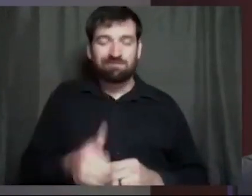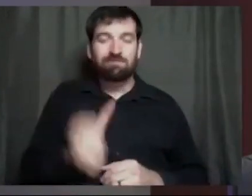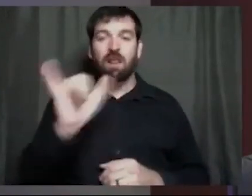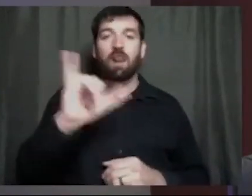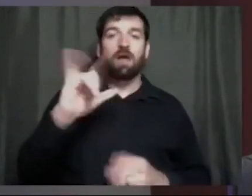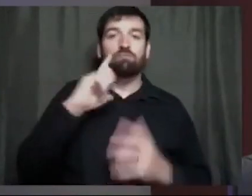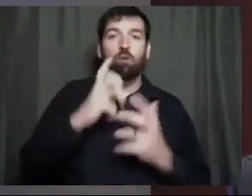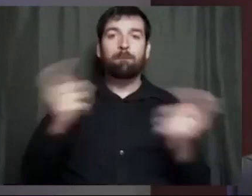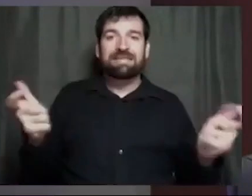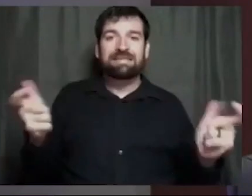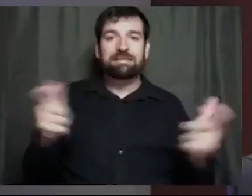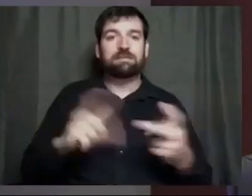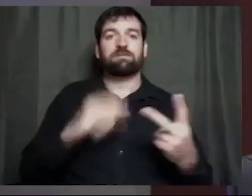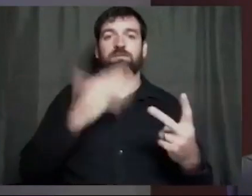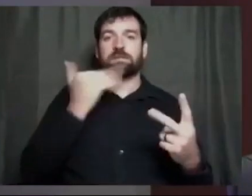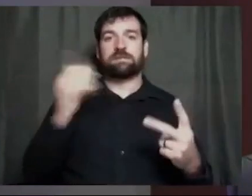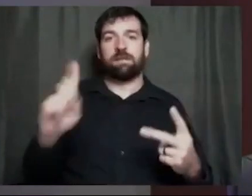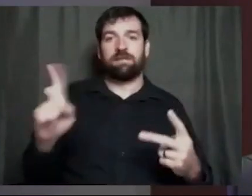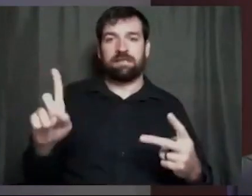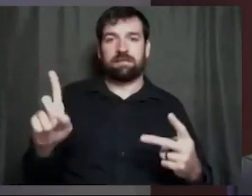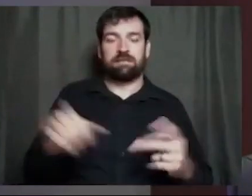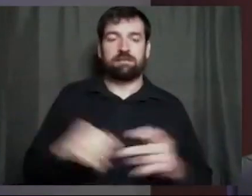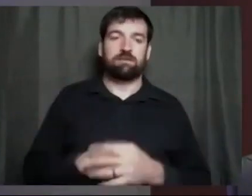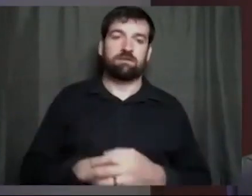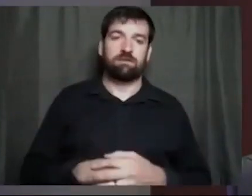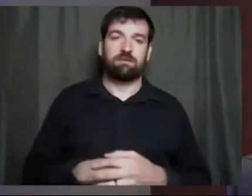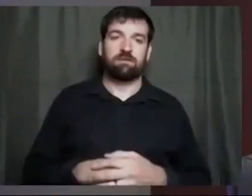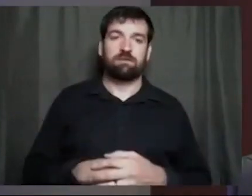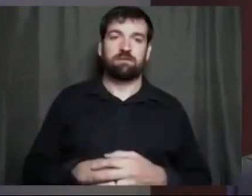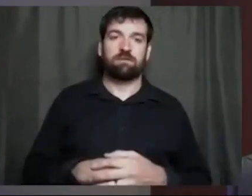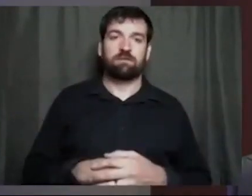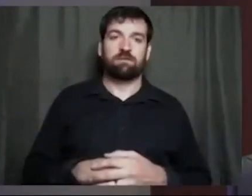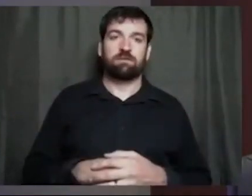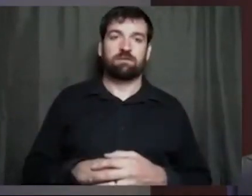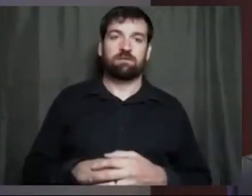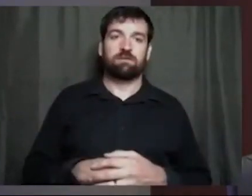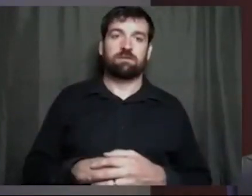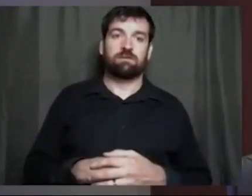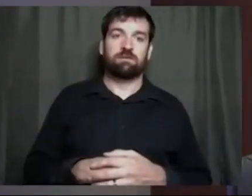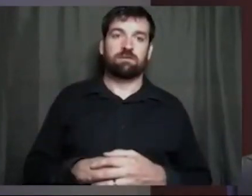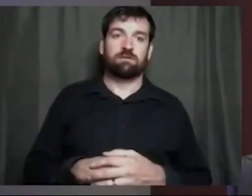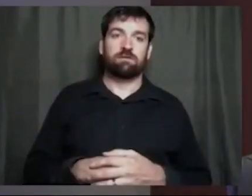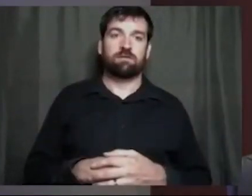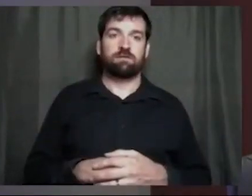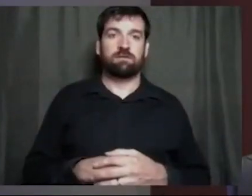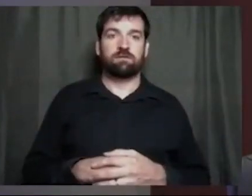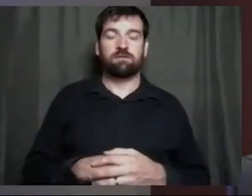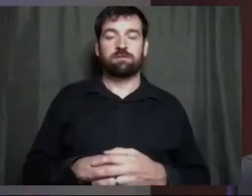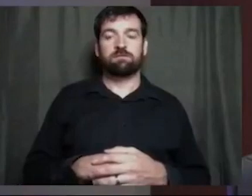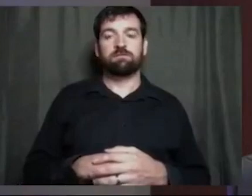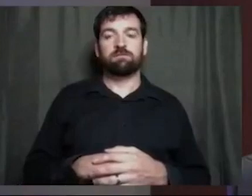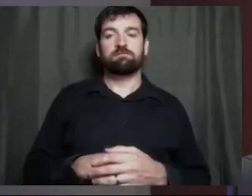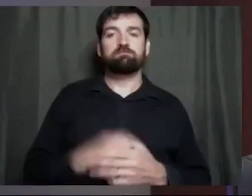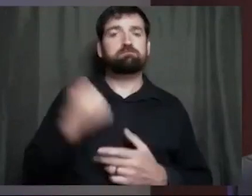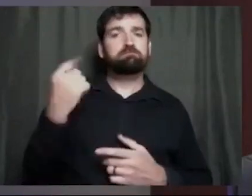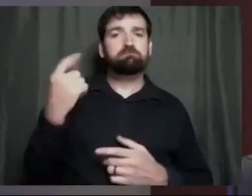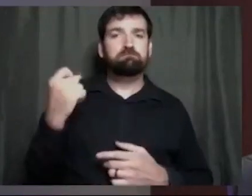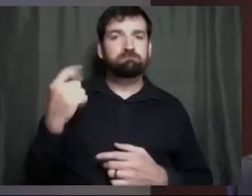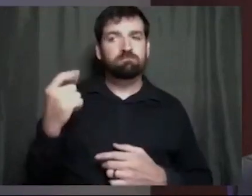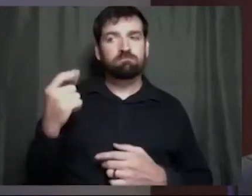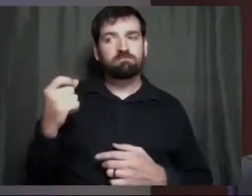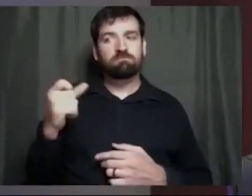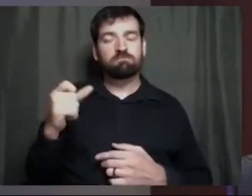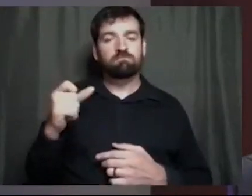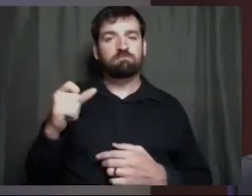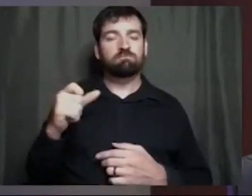diabetes and things like that. So, While it's not nearly the height